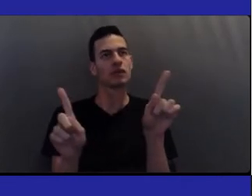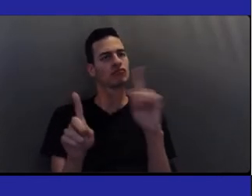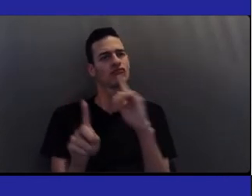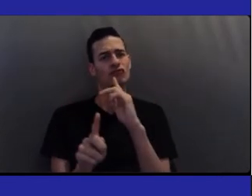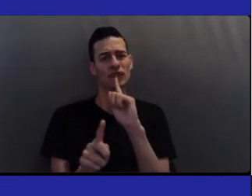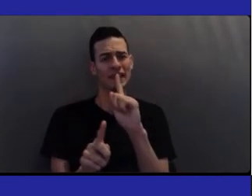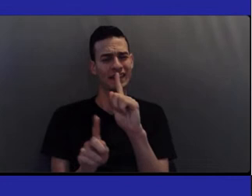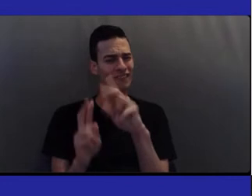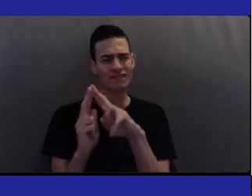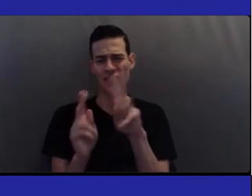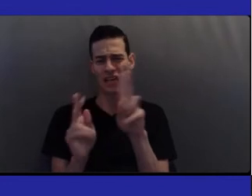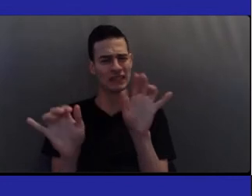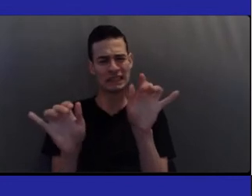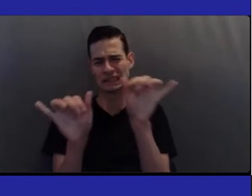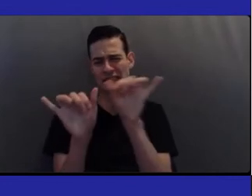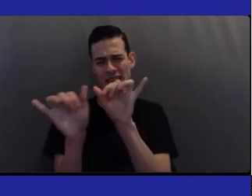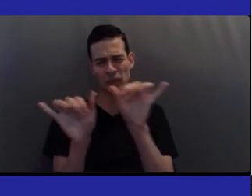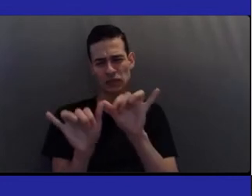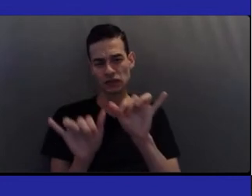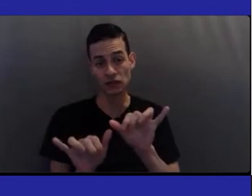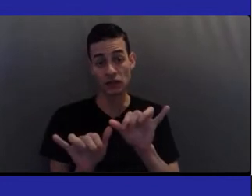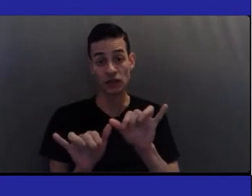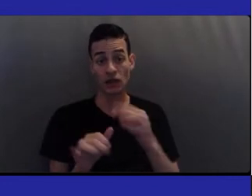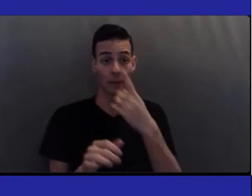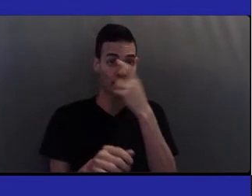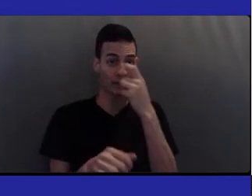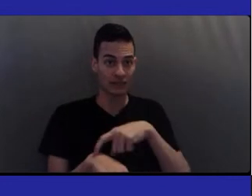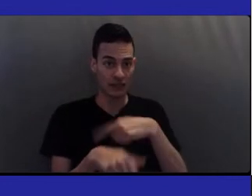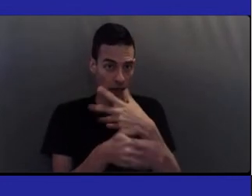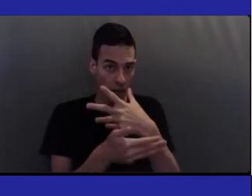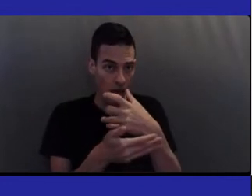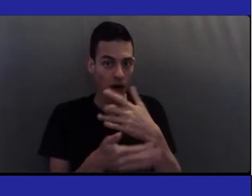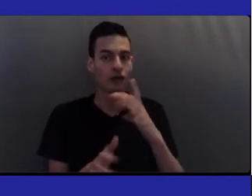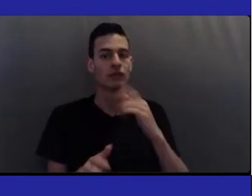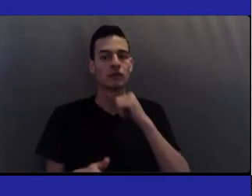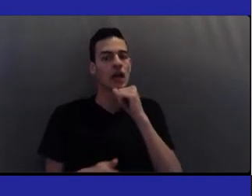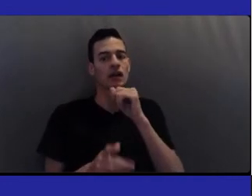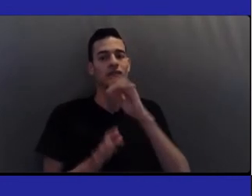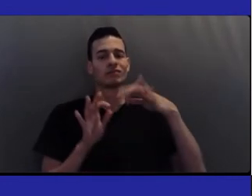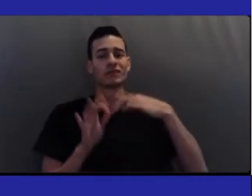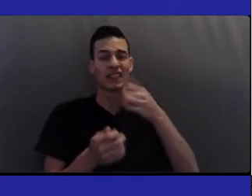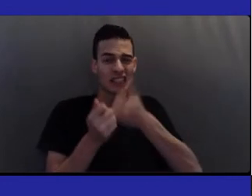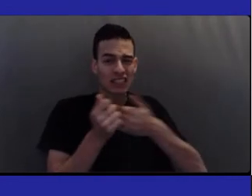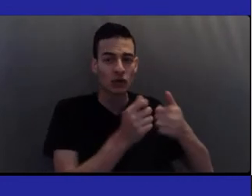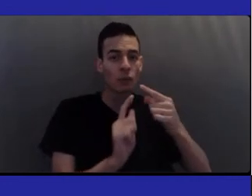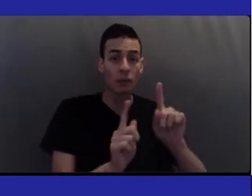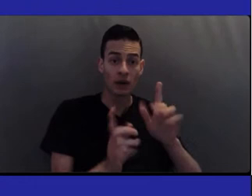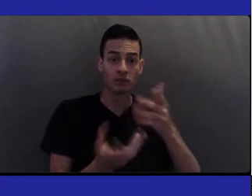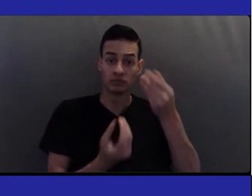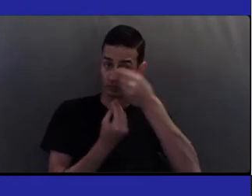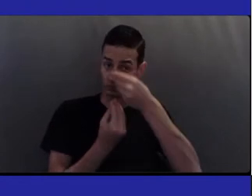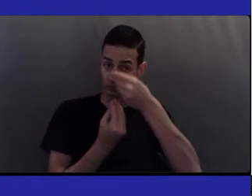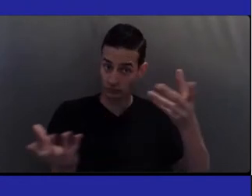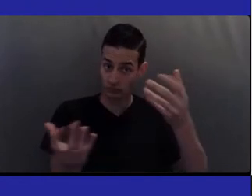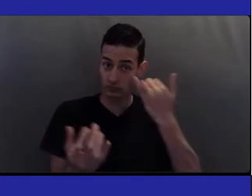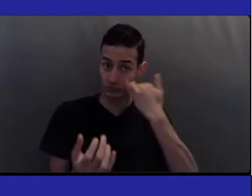detail given the time pressures folks have. But if there are any questions on the details of each facility, we're happy to answer